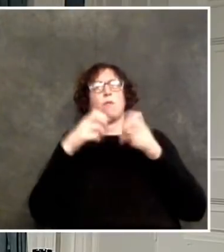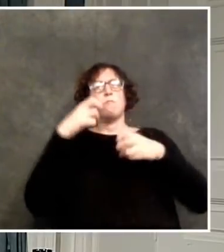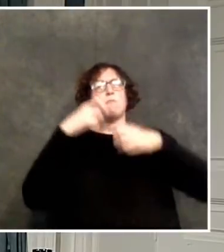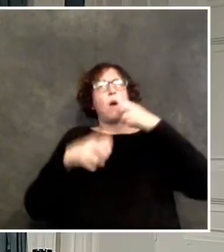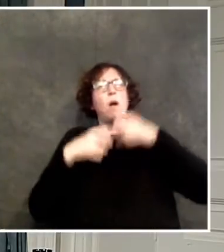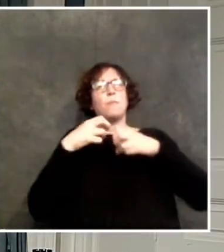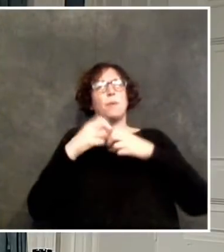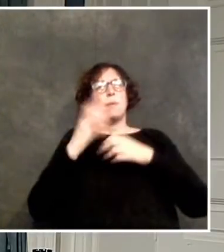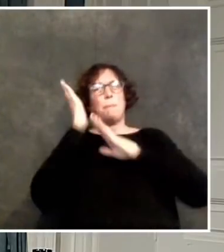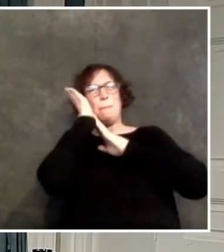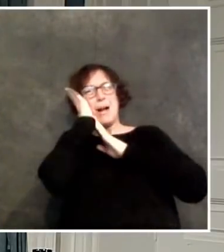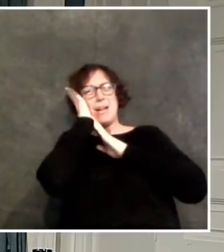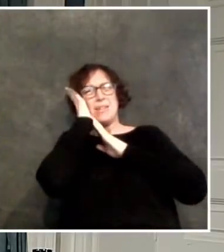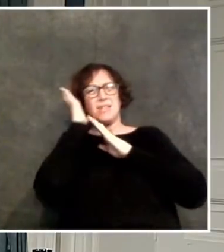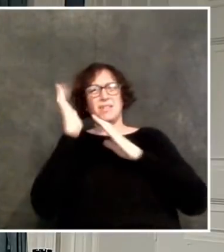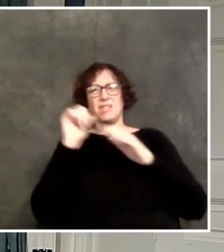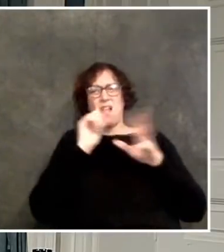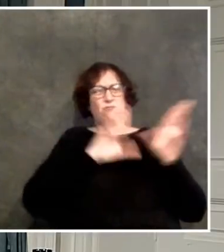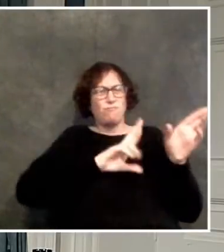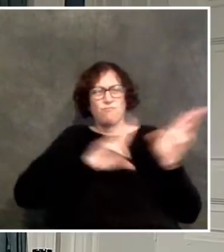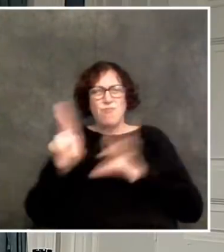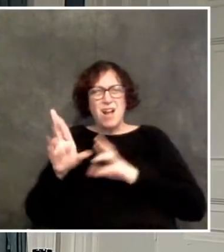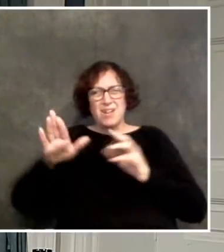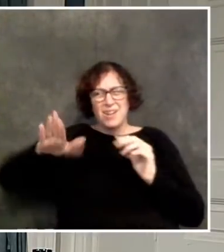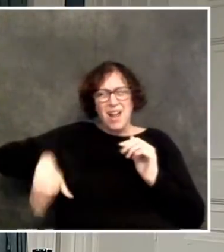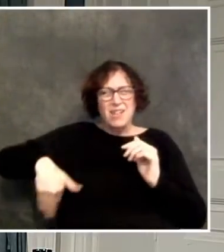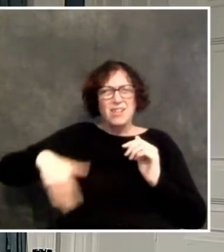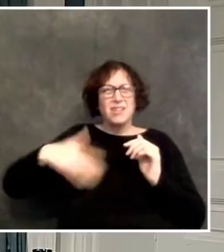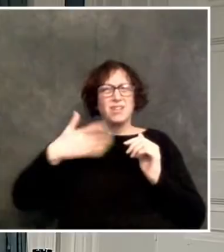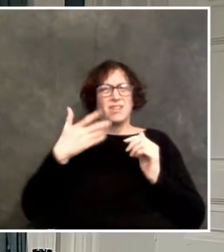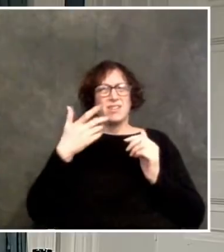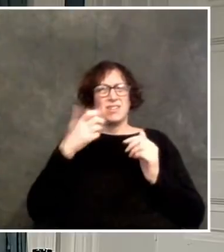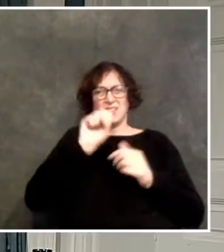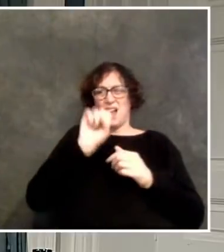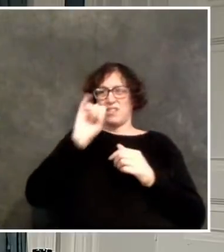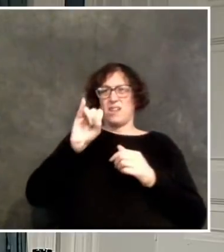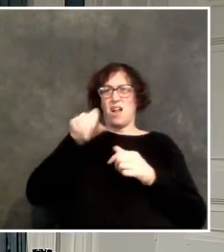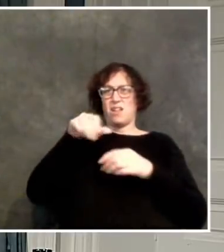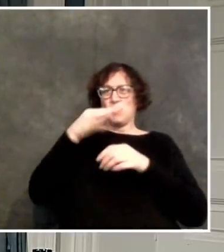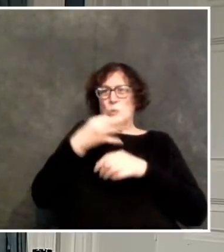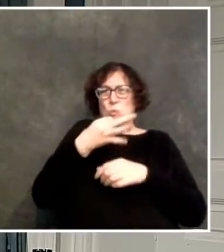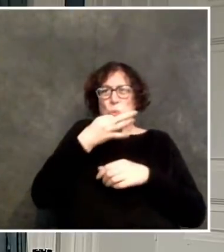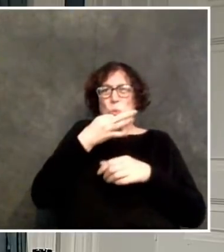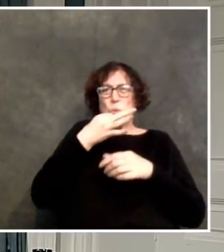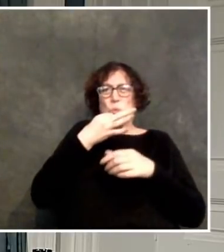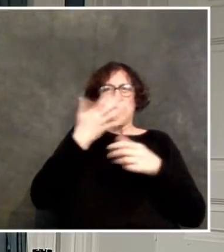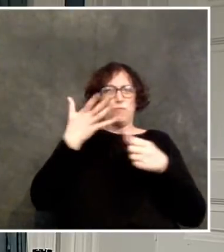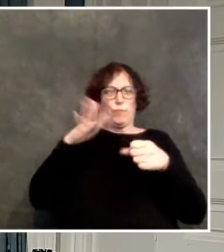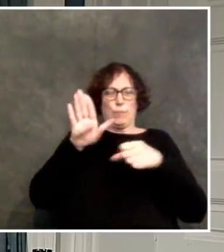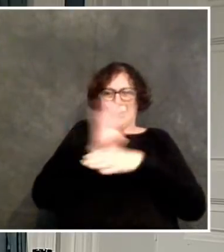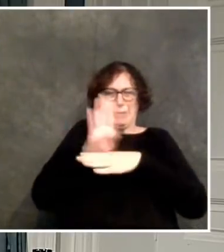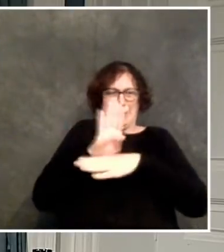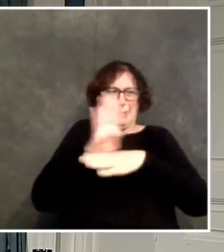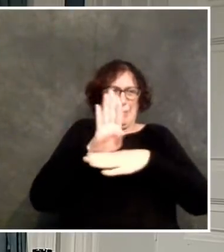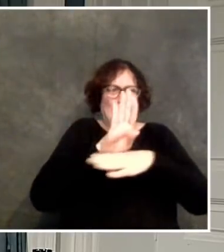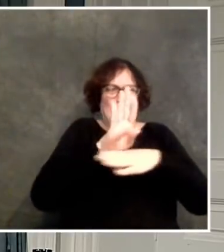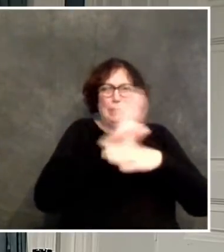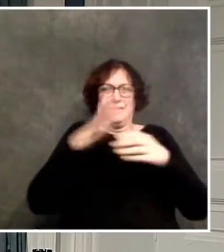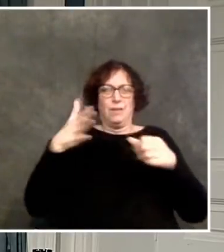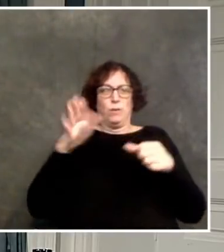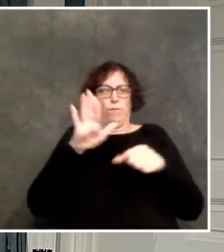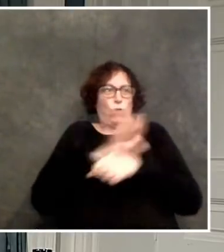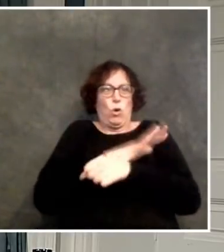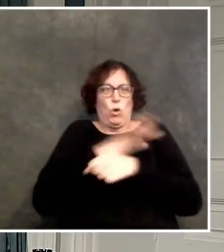any sites. Staten Island's 2 private hospitals are nearing capacity. We don't know if the beds at the 2 field hospitals are going to